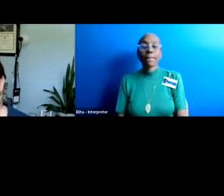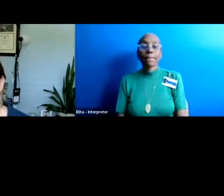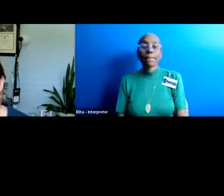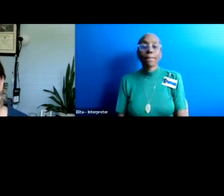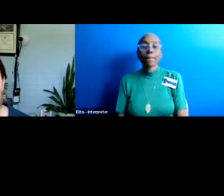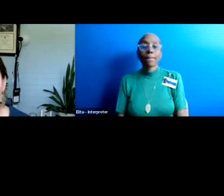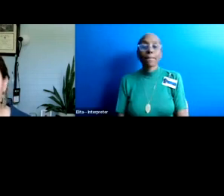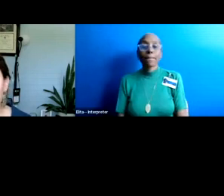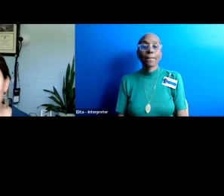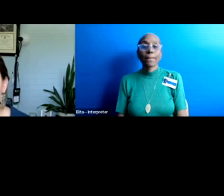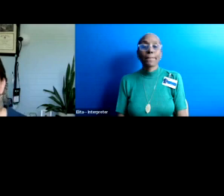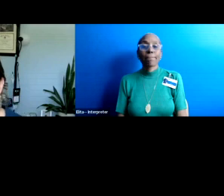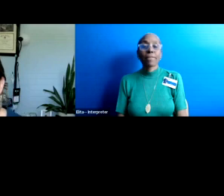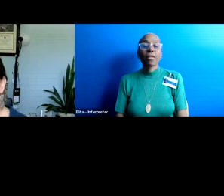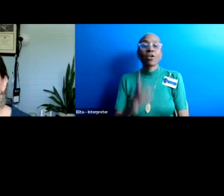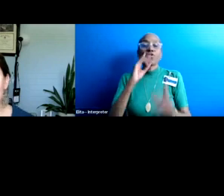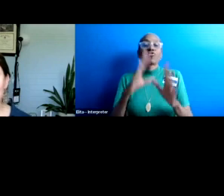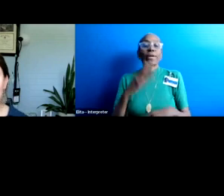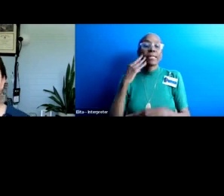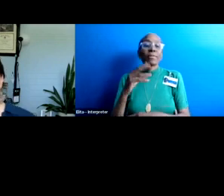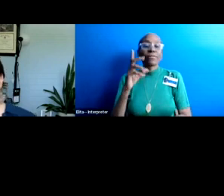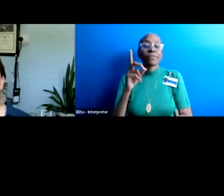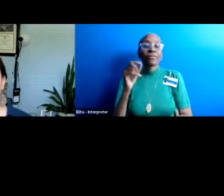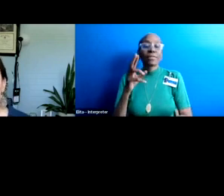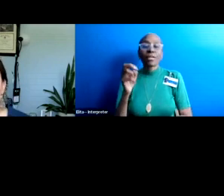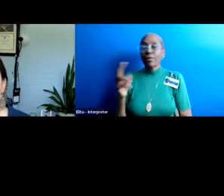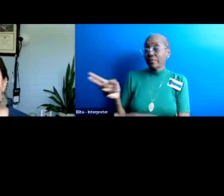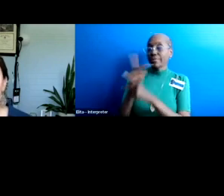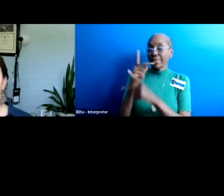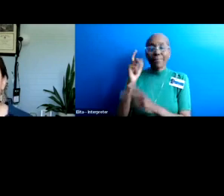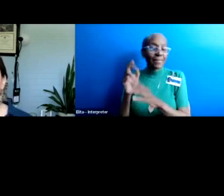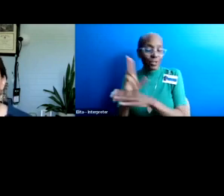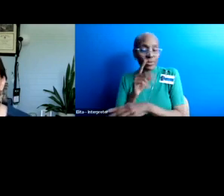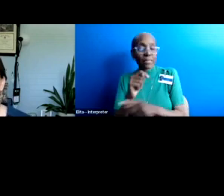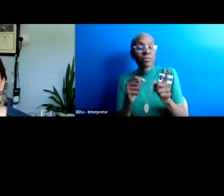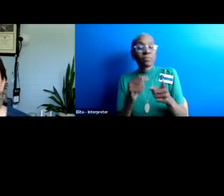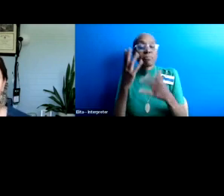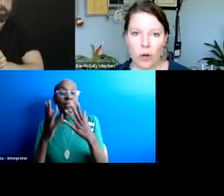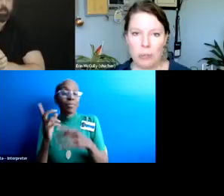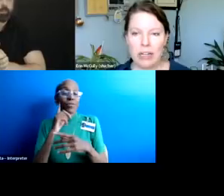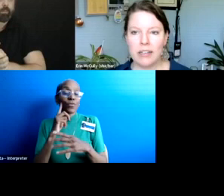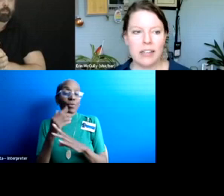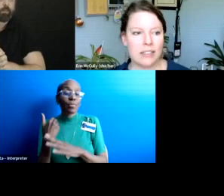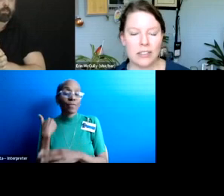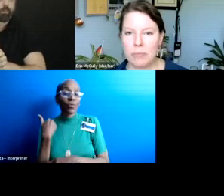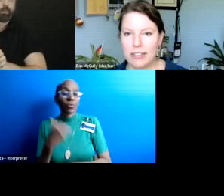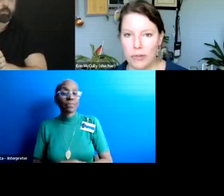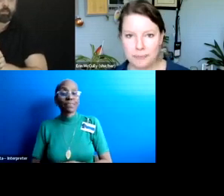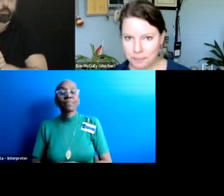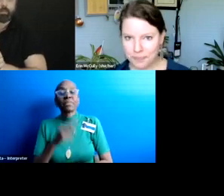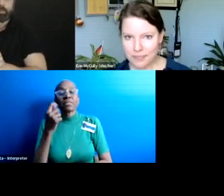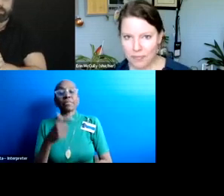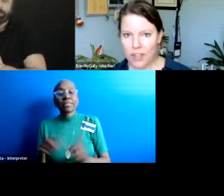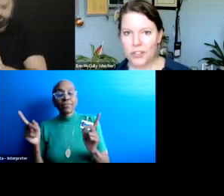This is a great example from Darren, and I had to use it. This is something that you might have heard of before, but it's a little bit